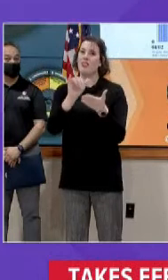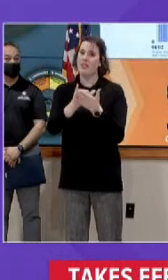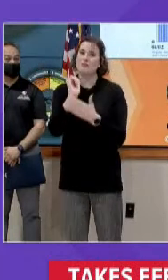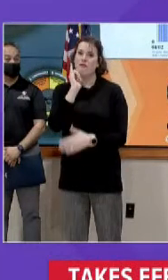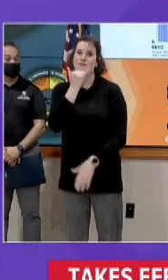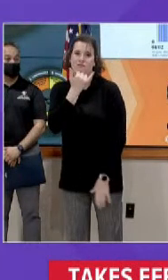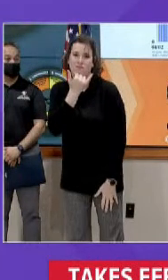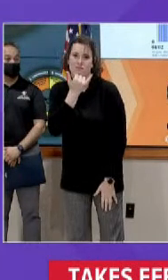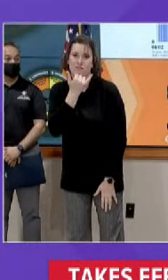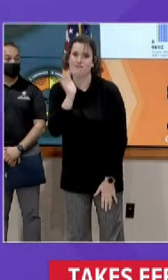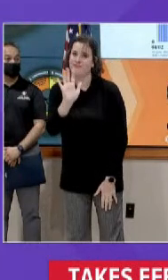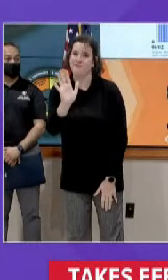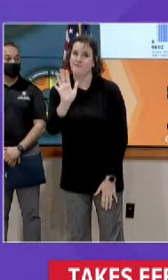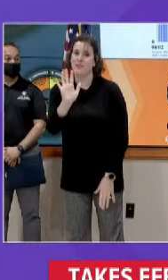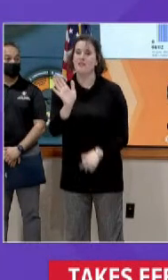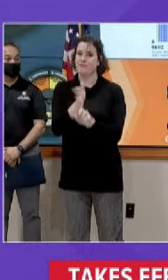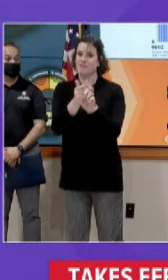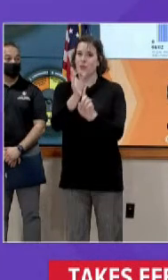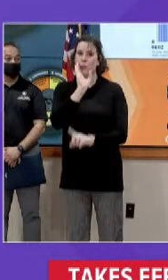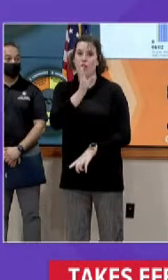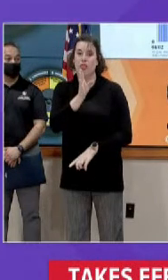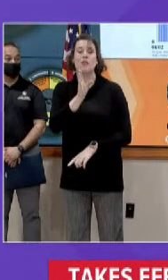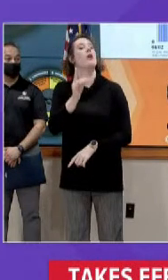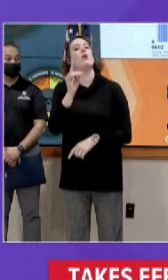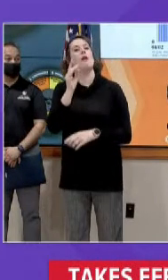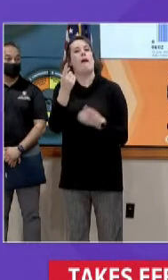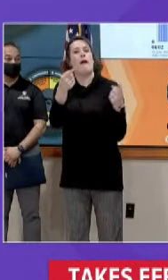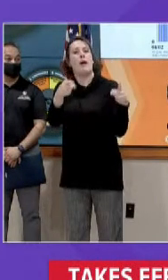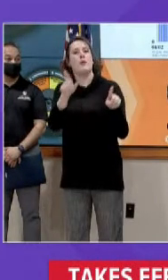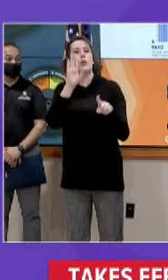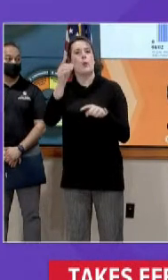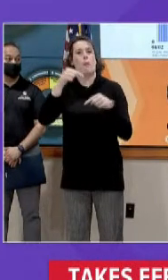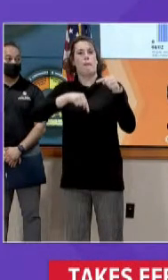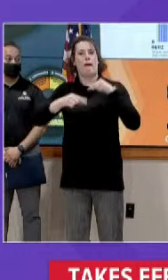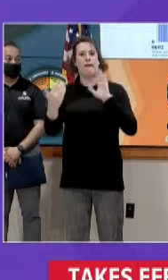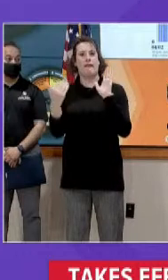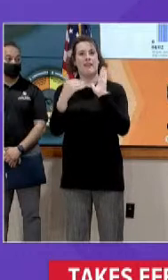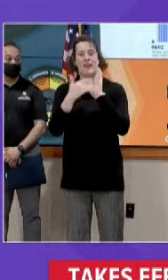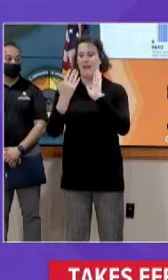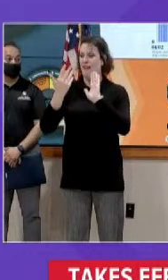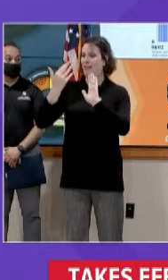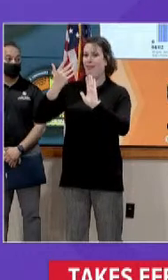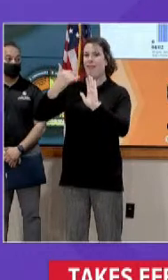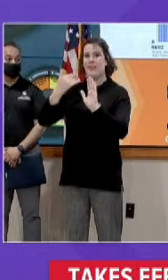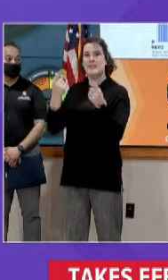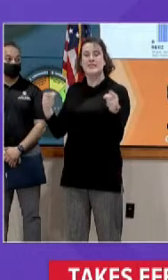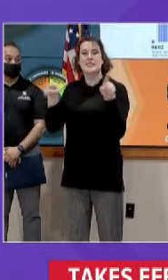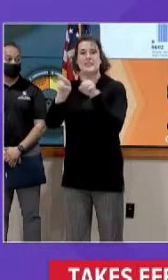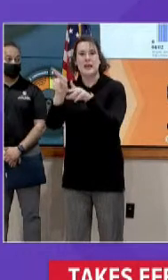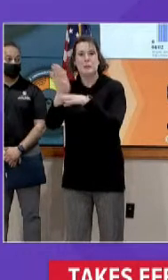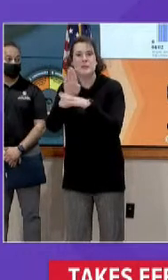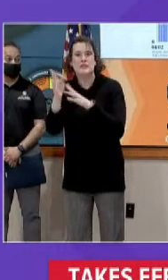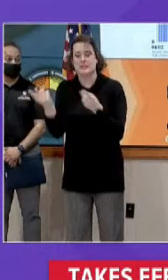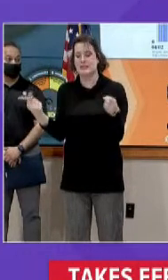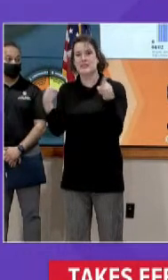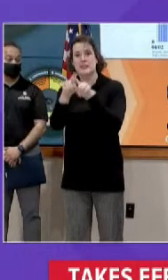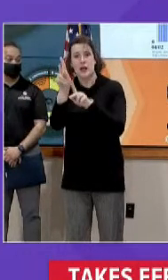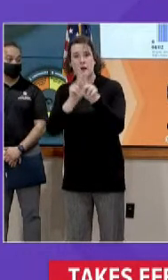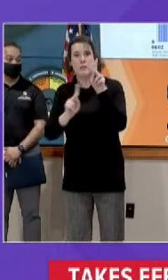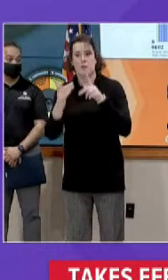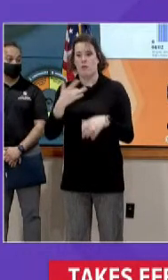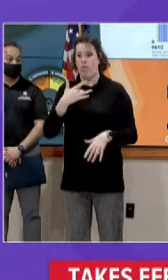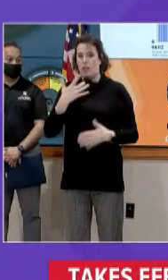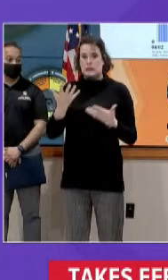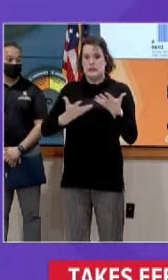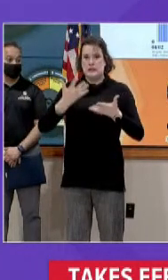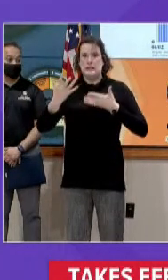misleading. They're going to take us back to the very same place where the very same businesses and people are threatened